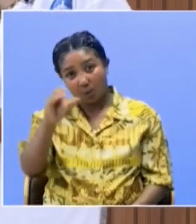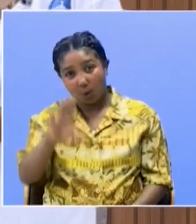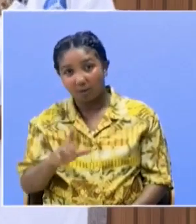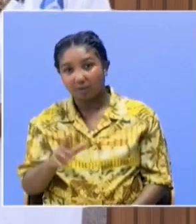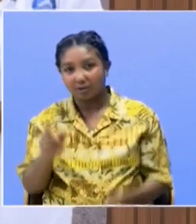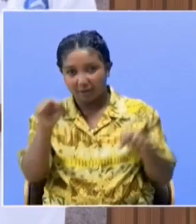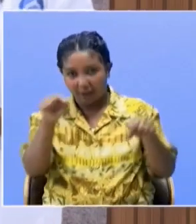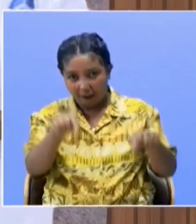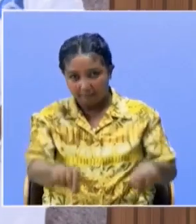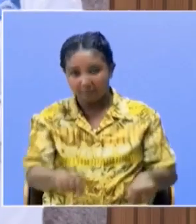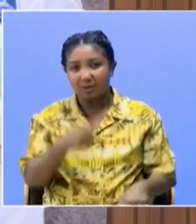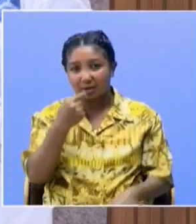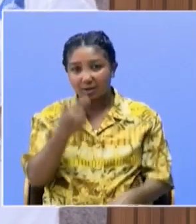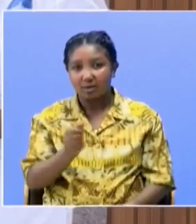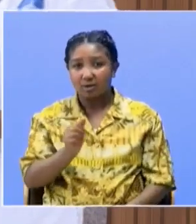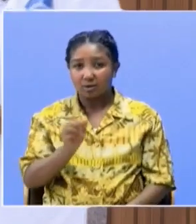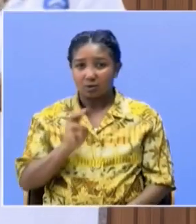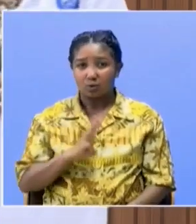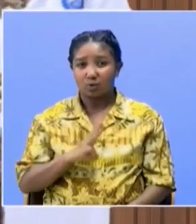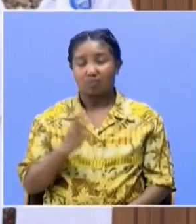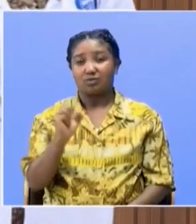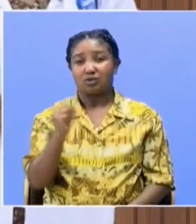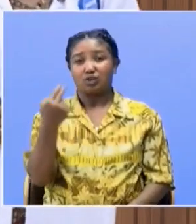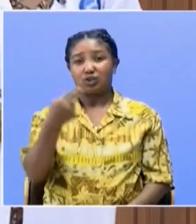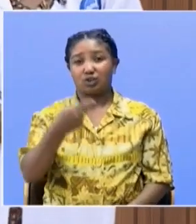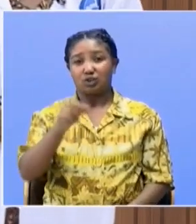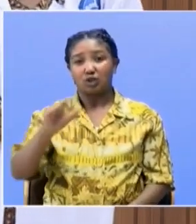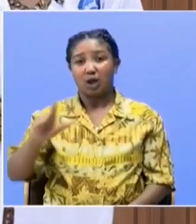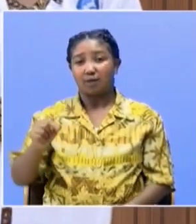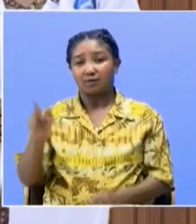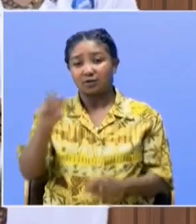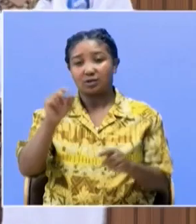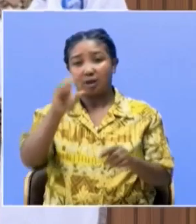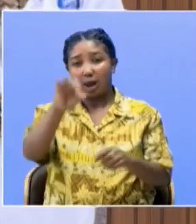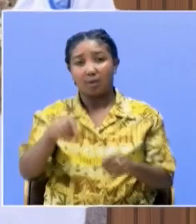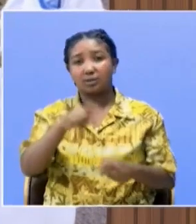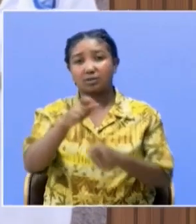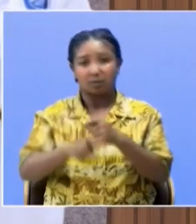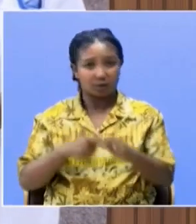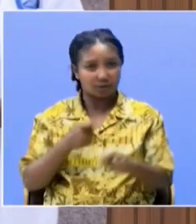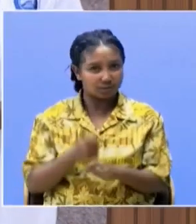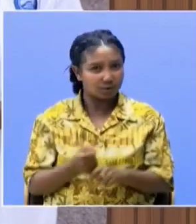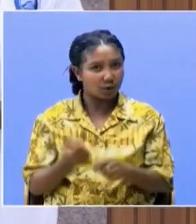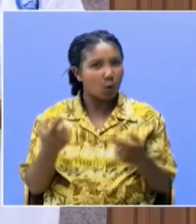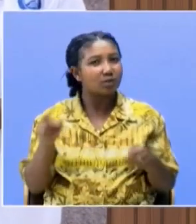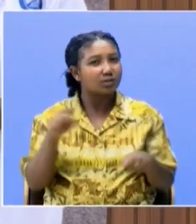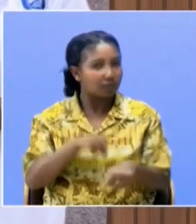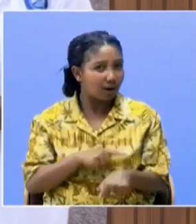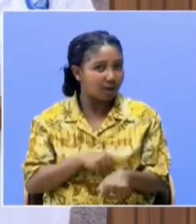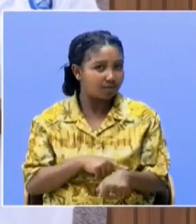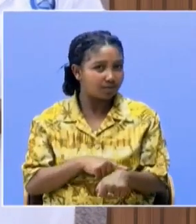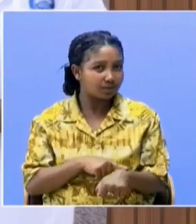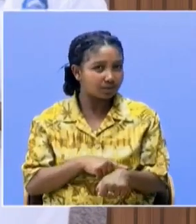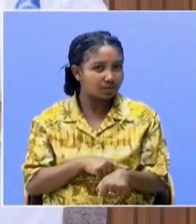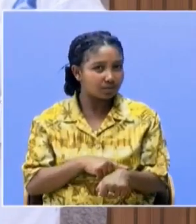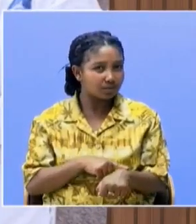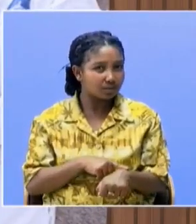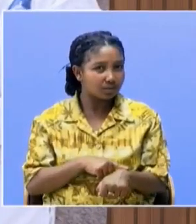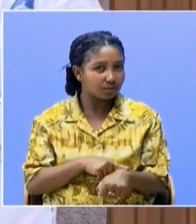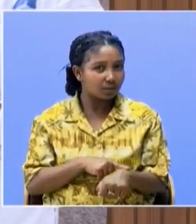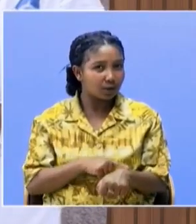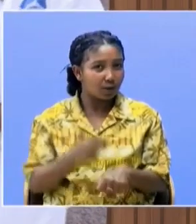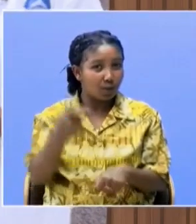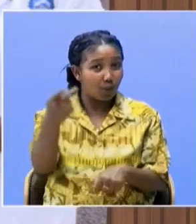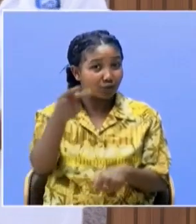come here and she said, we shall visit Lalibela this year. When is the time? Yes? In both of